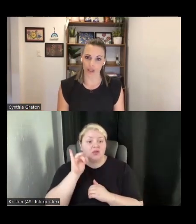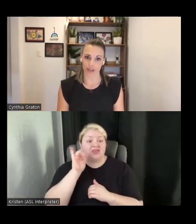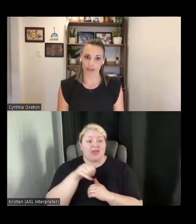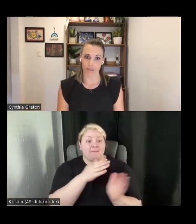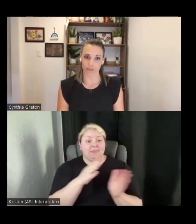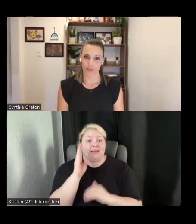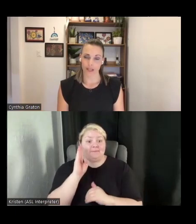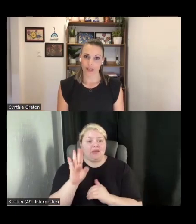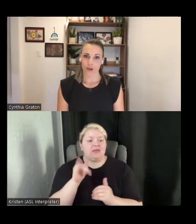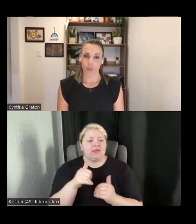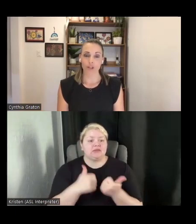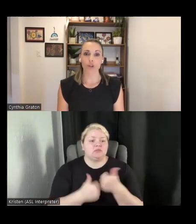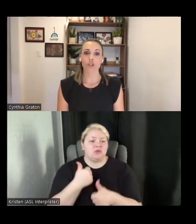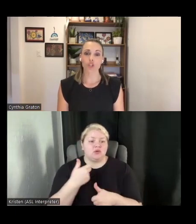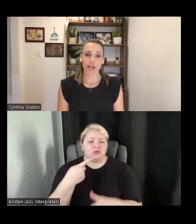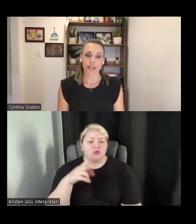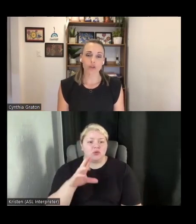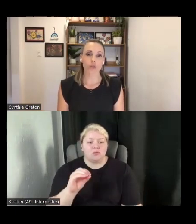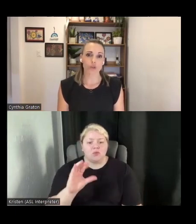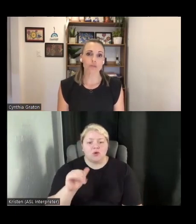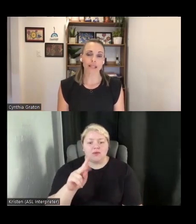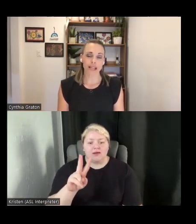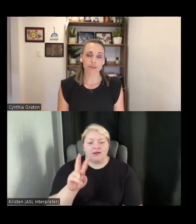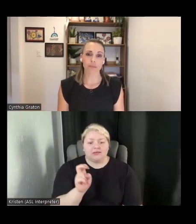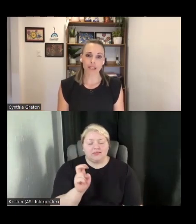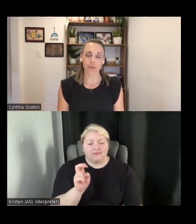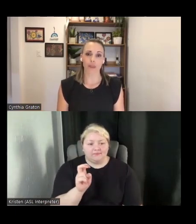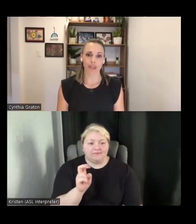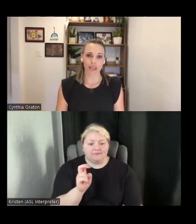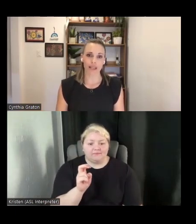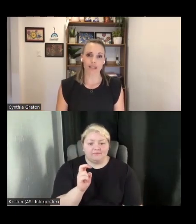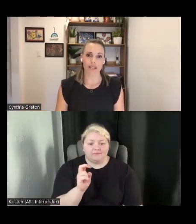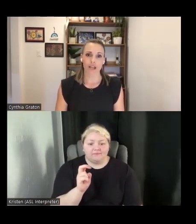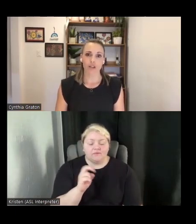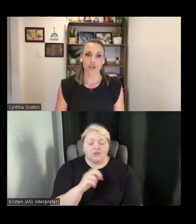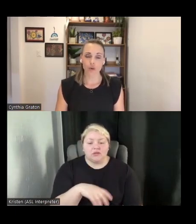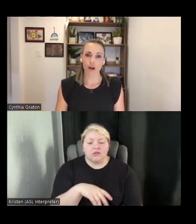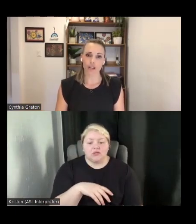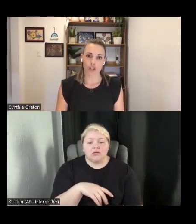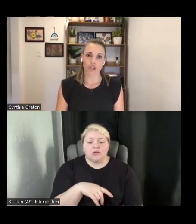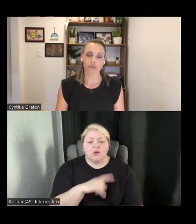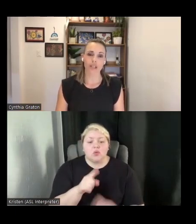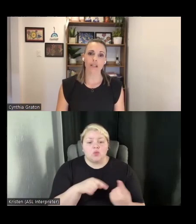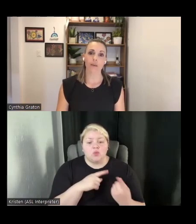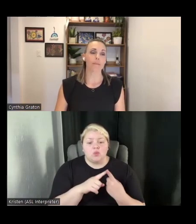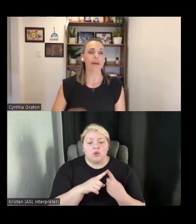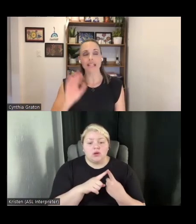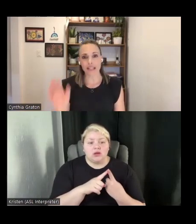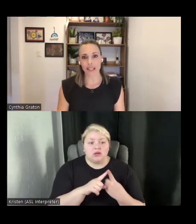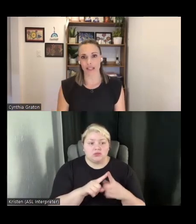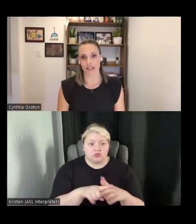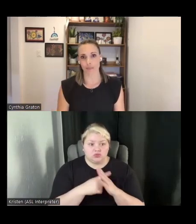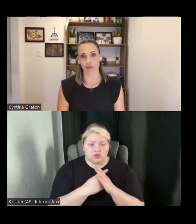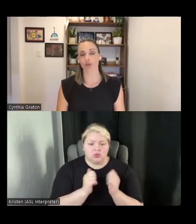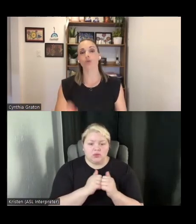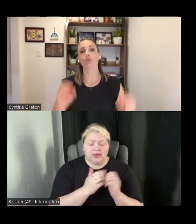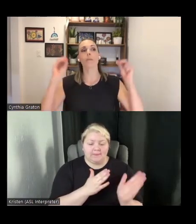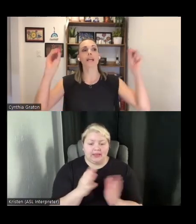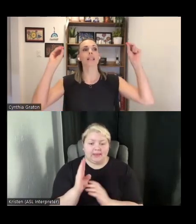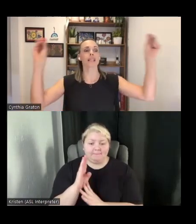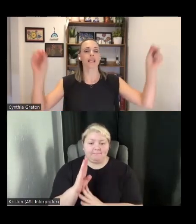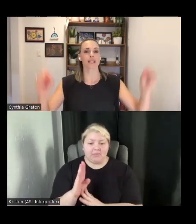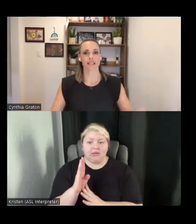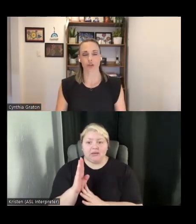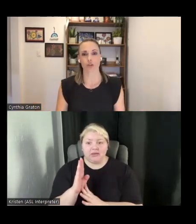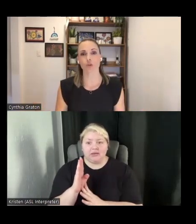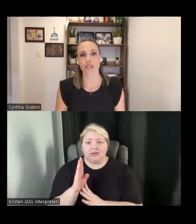with the kids. When you're starting to use plan B with kids, you are achieving many things, but the two